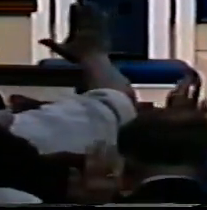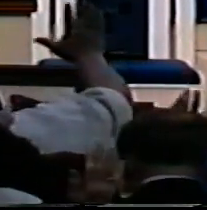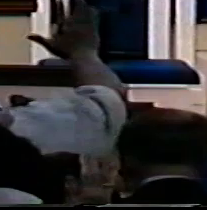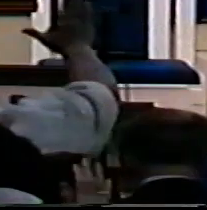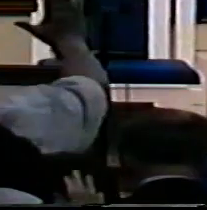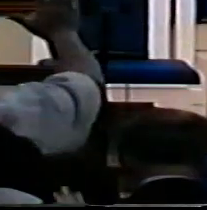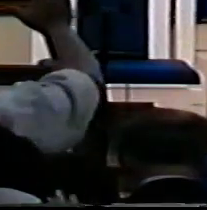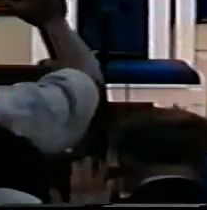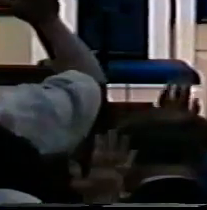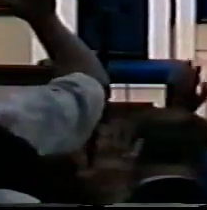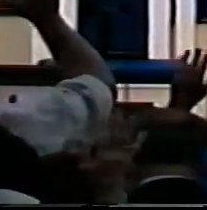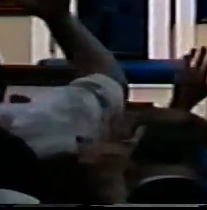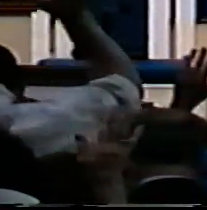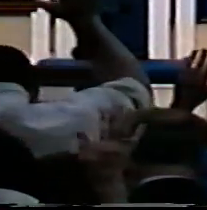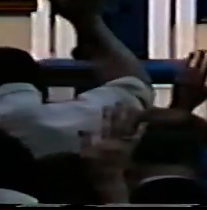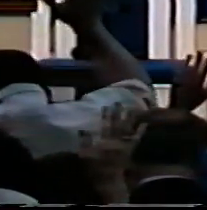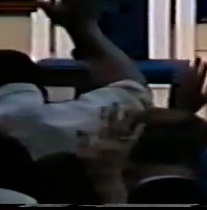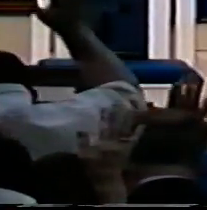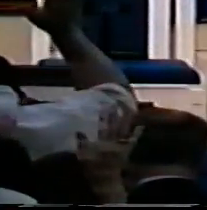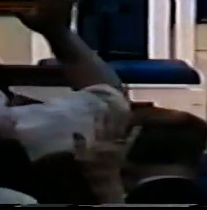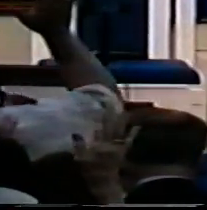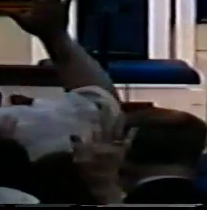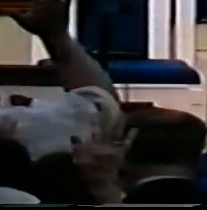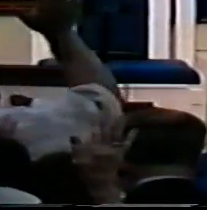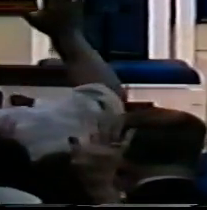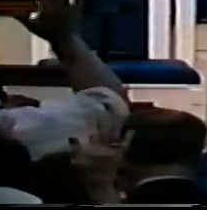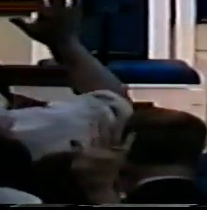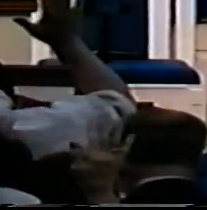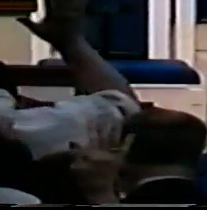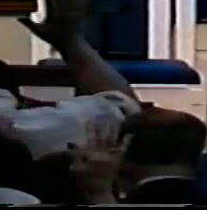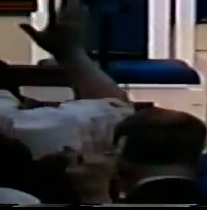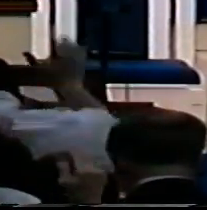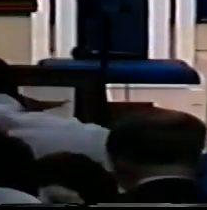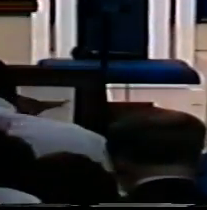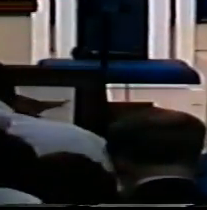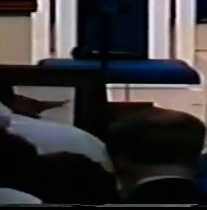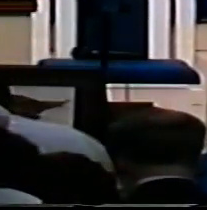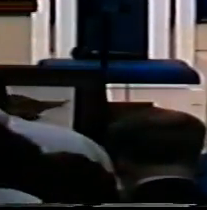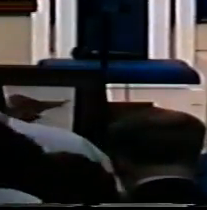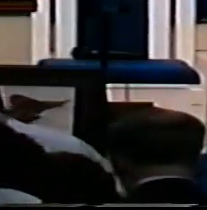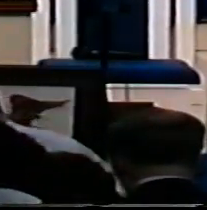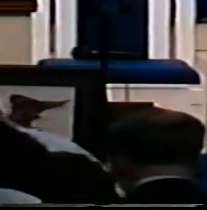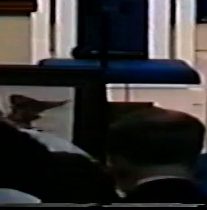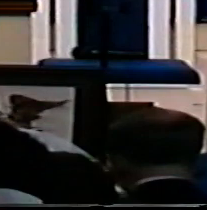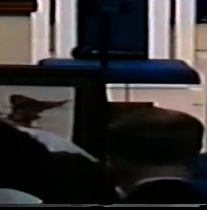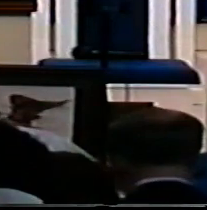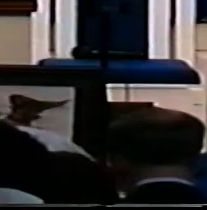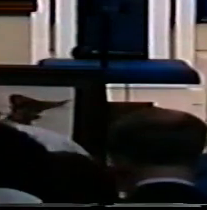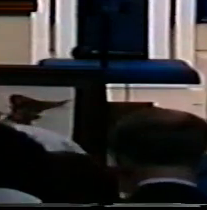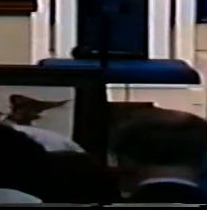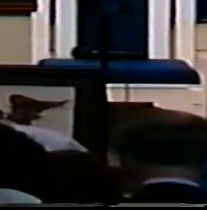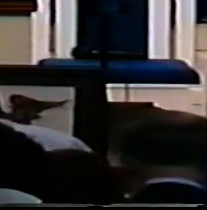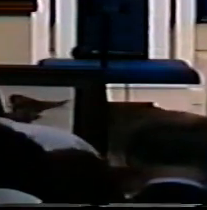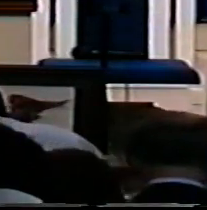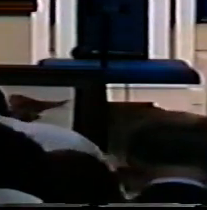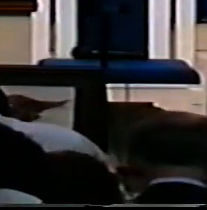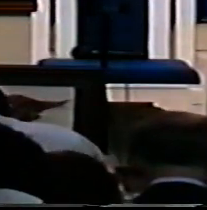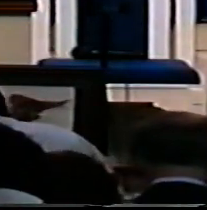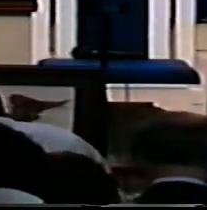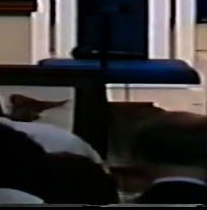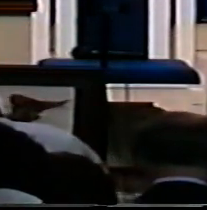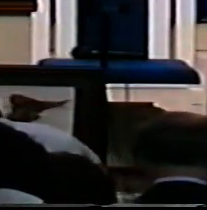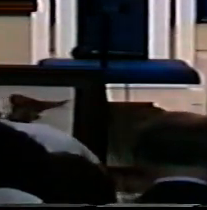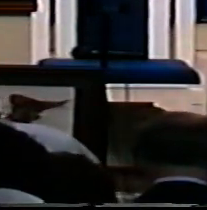Amen. High. Don't be ashamed. Looks like virtually everybody here is a child of the